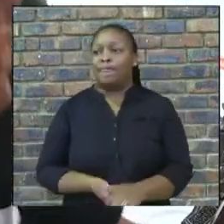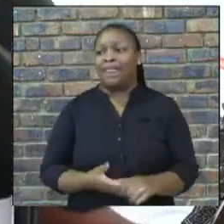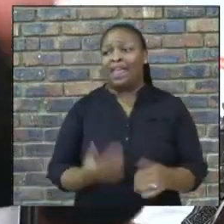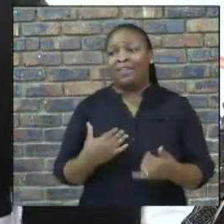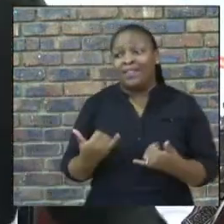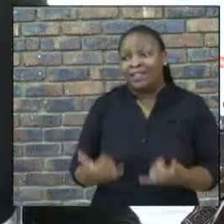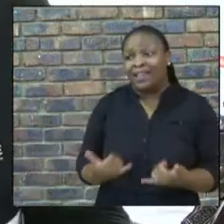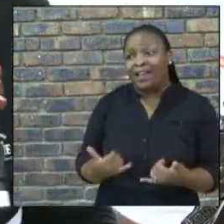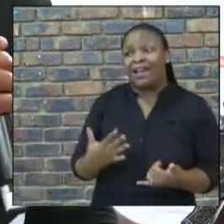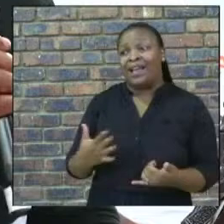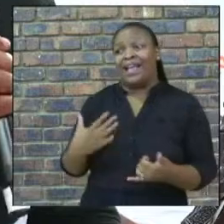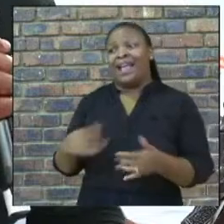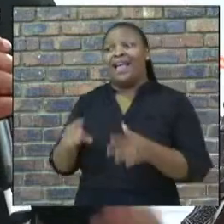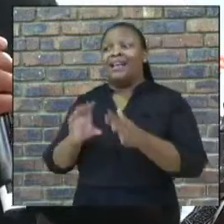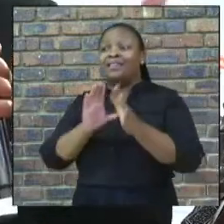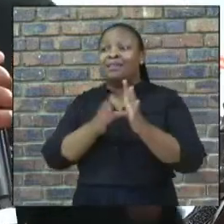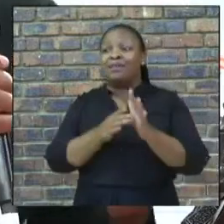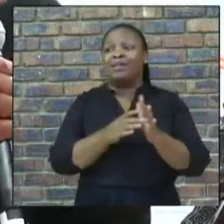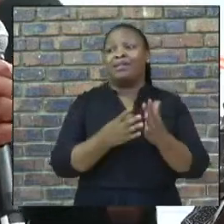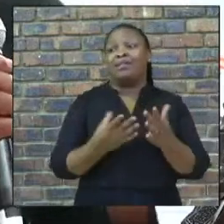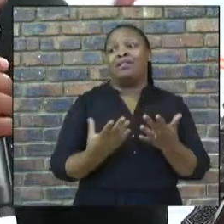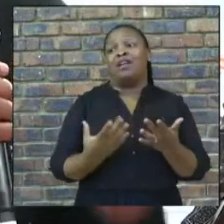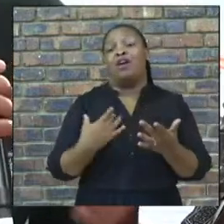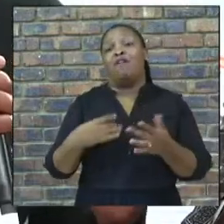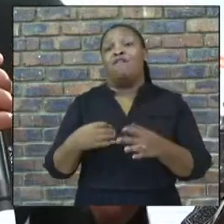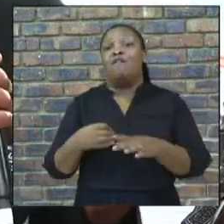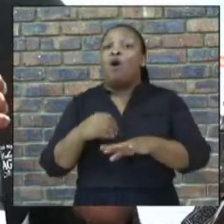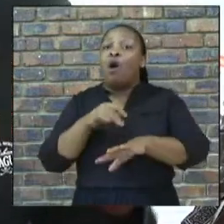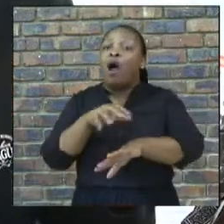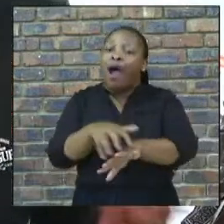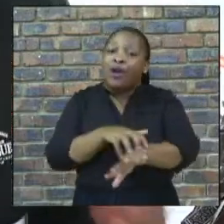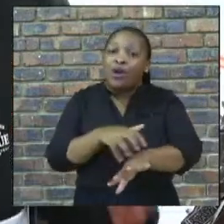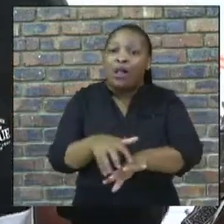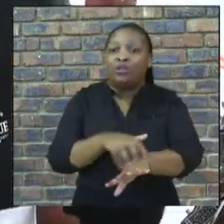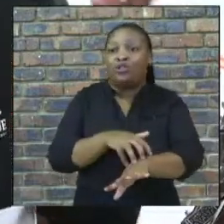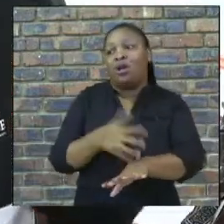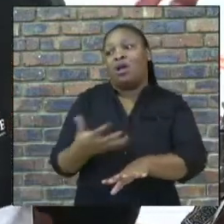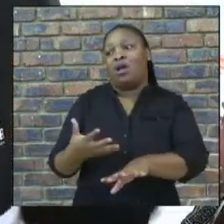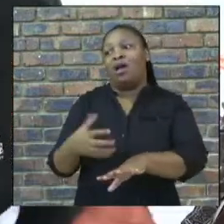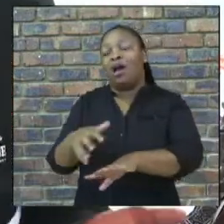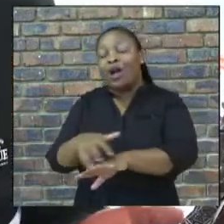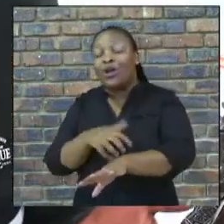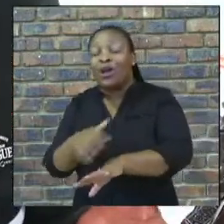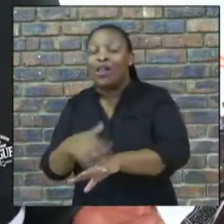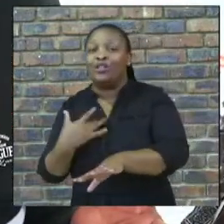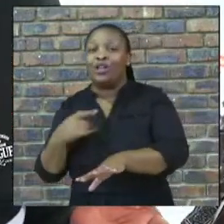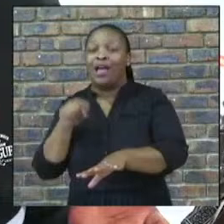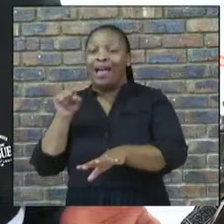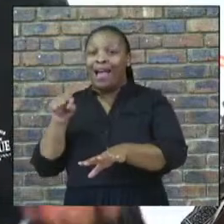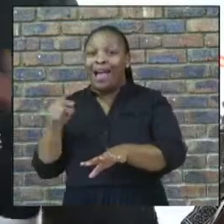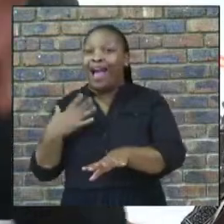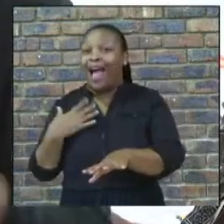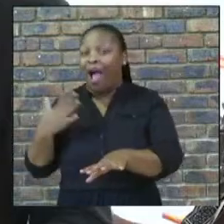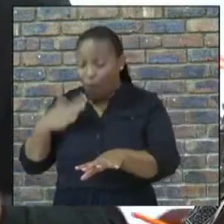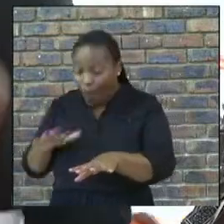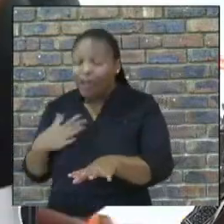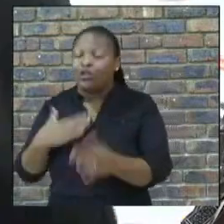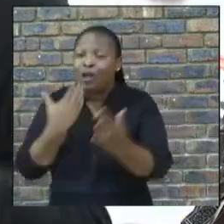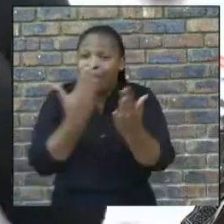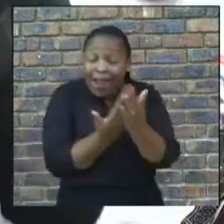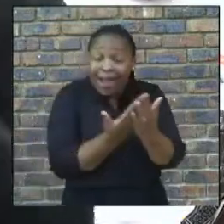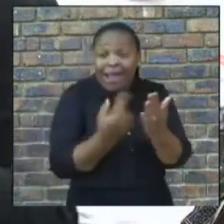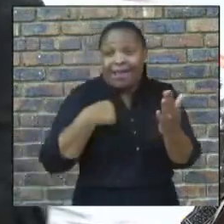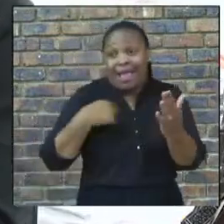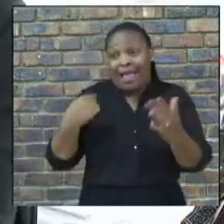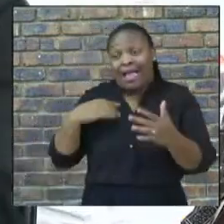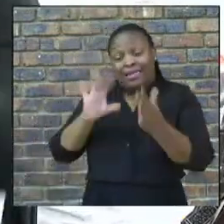even 2 days. I was at agriculture. So they say we can't help you. So I want to know good